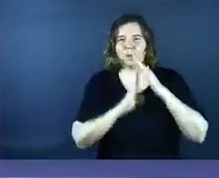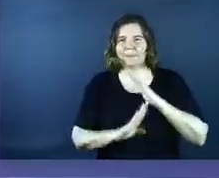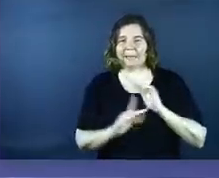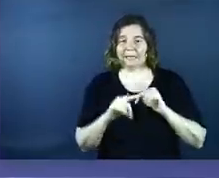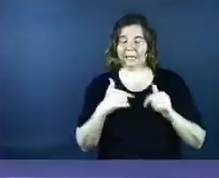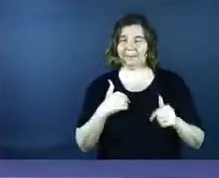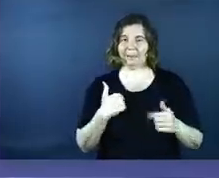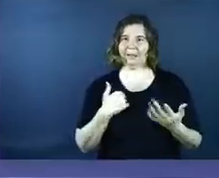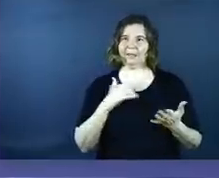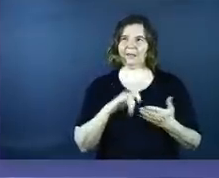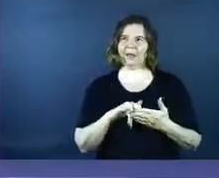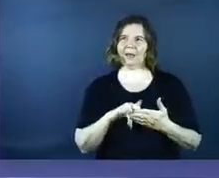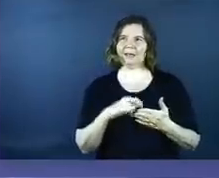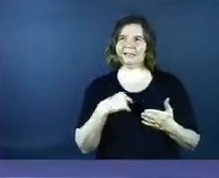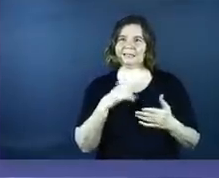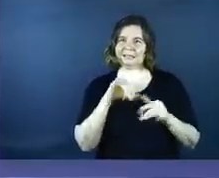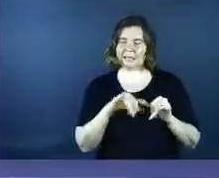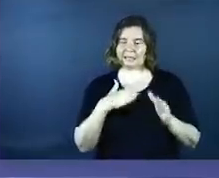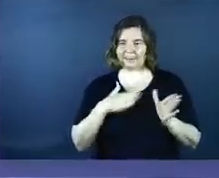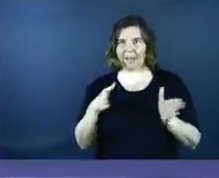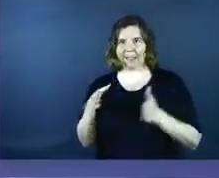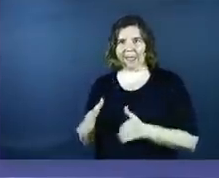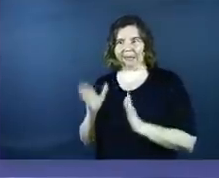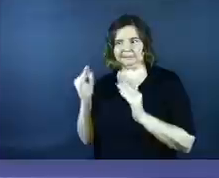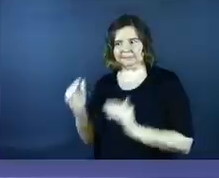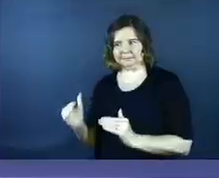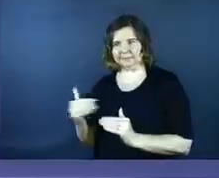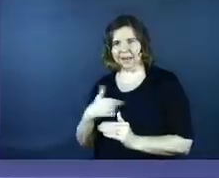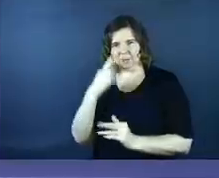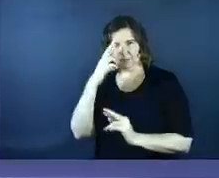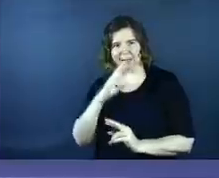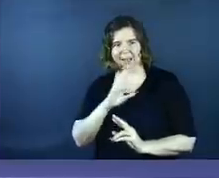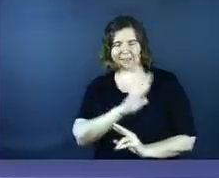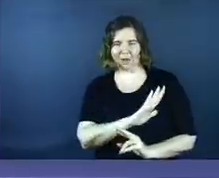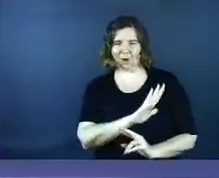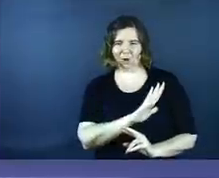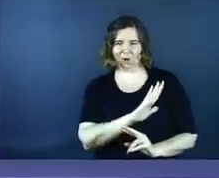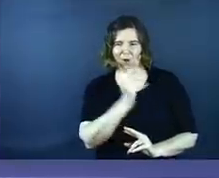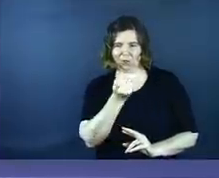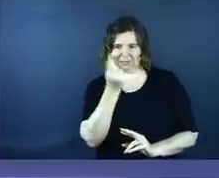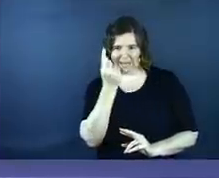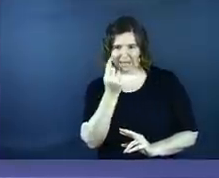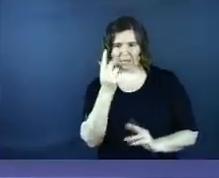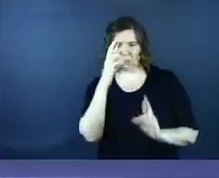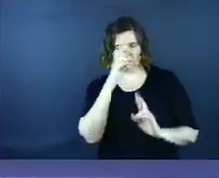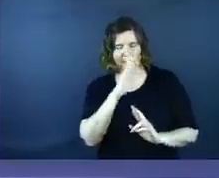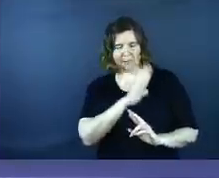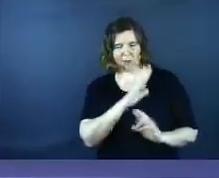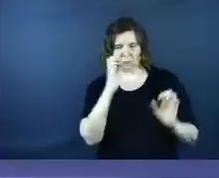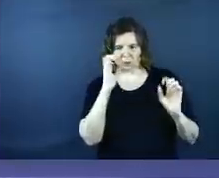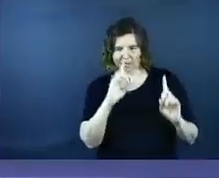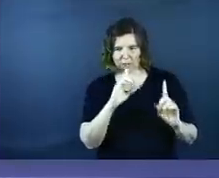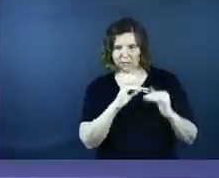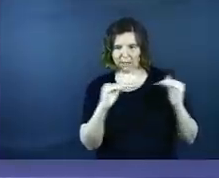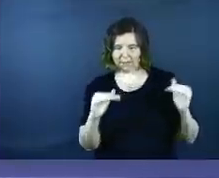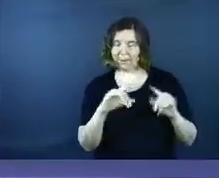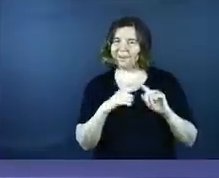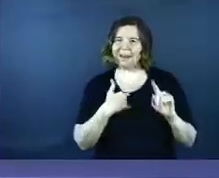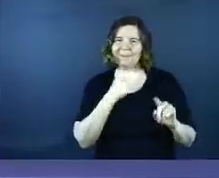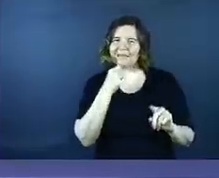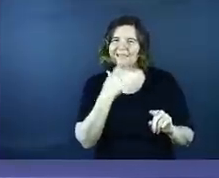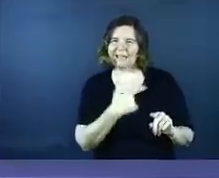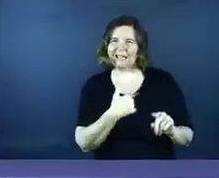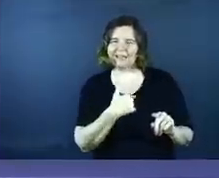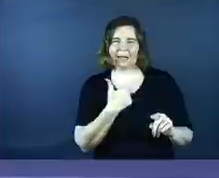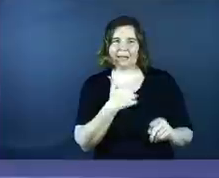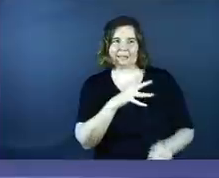in me that stays in my lane and respects their understanding, respects their education. But I'm not saying that I